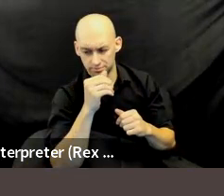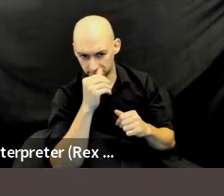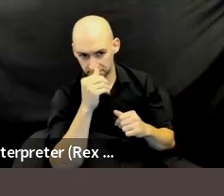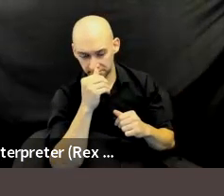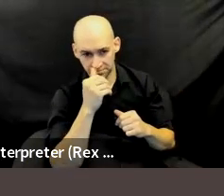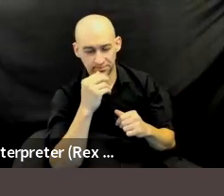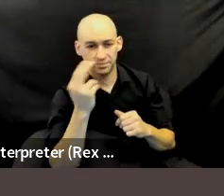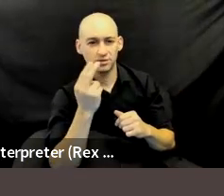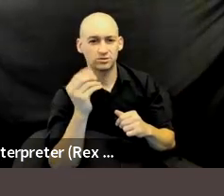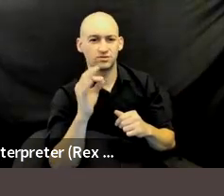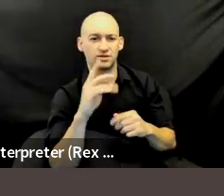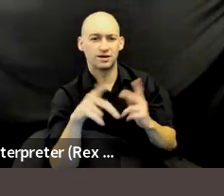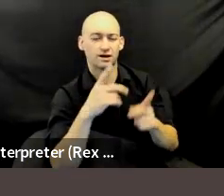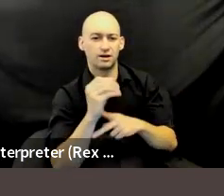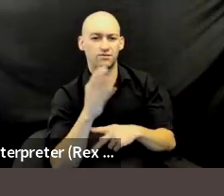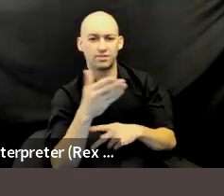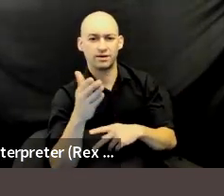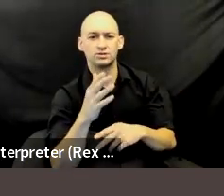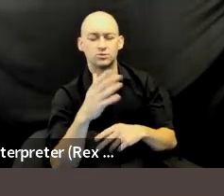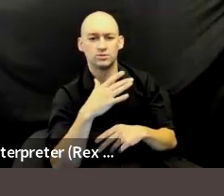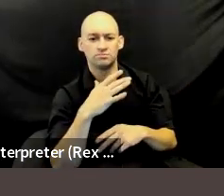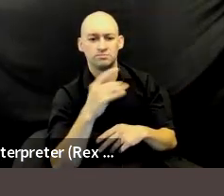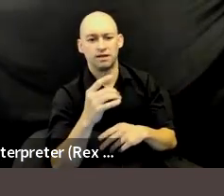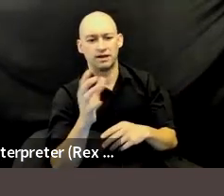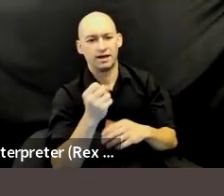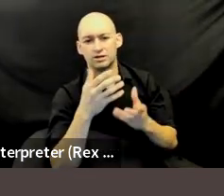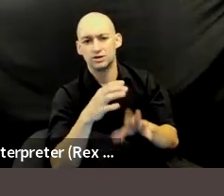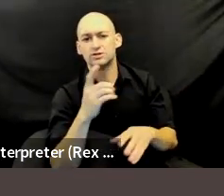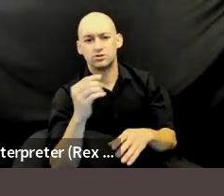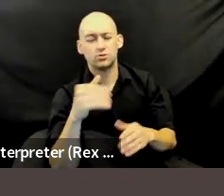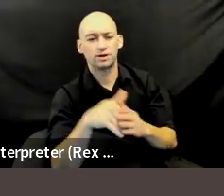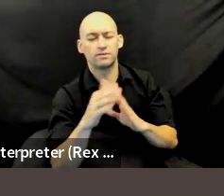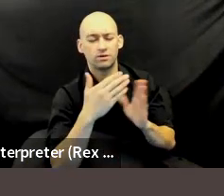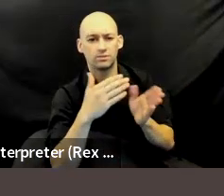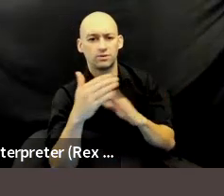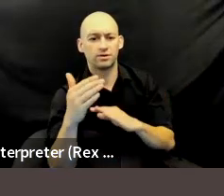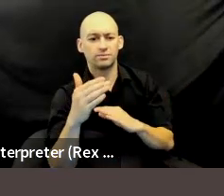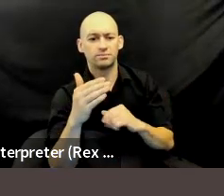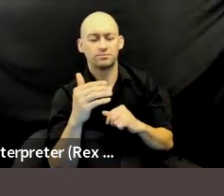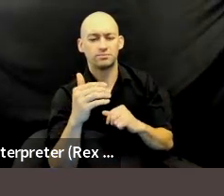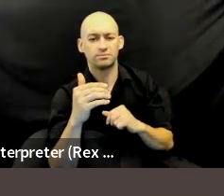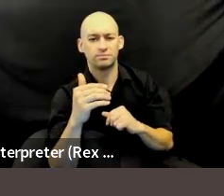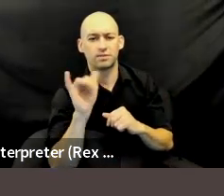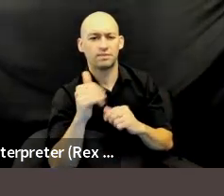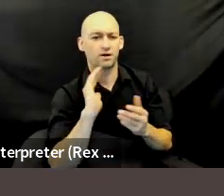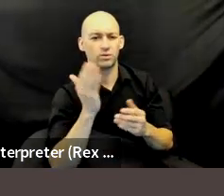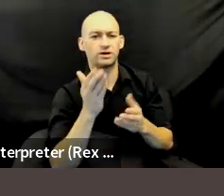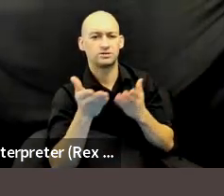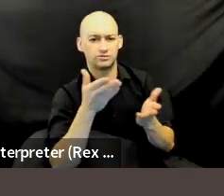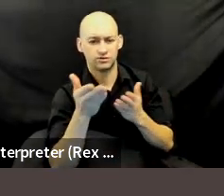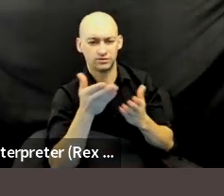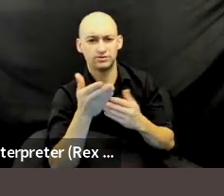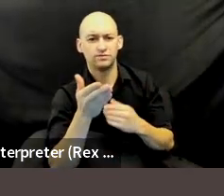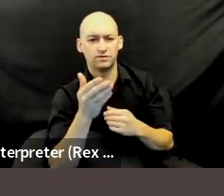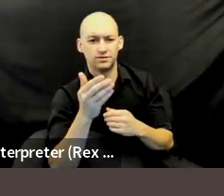These are the types of things we like to get a chance to do with the communities that we serve. So I just want to recognize